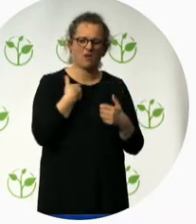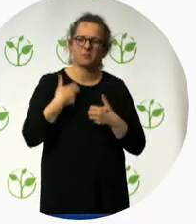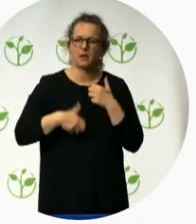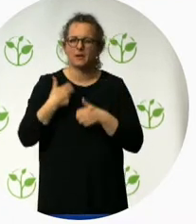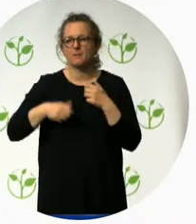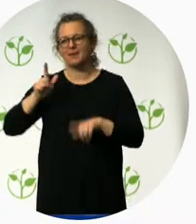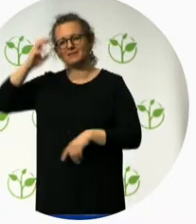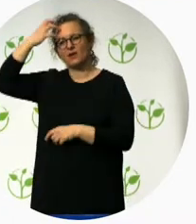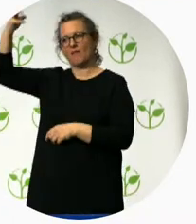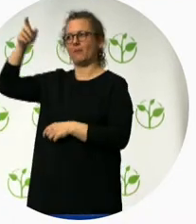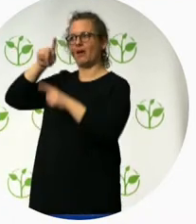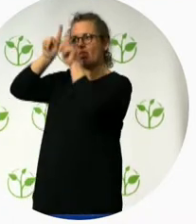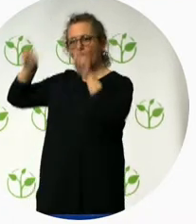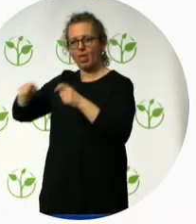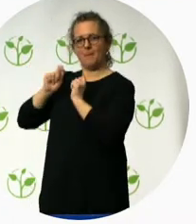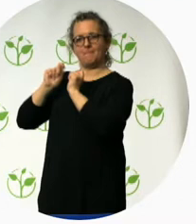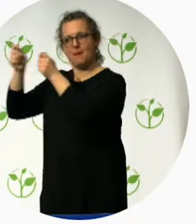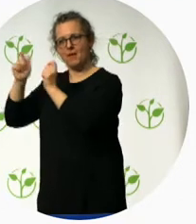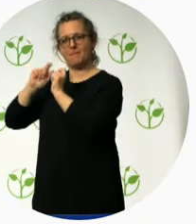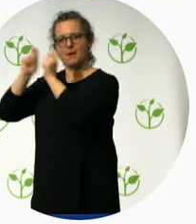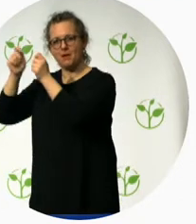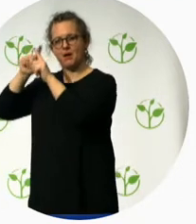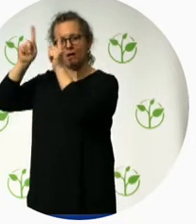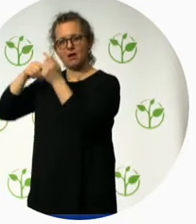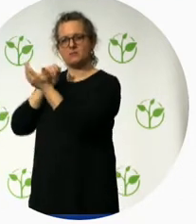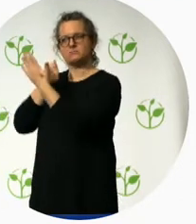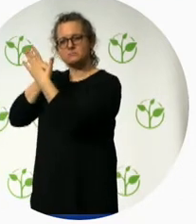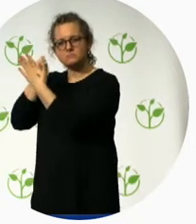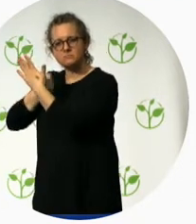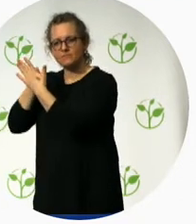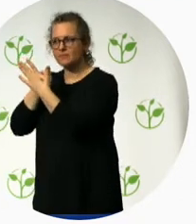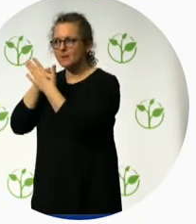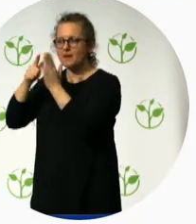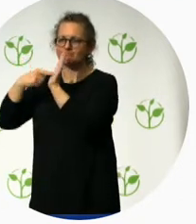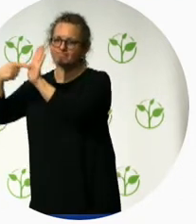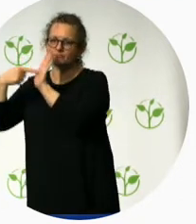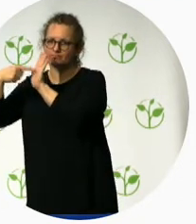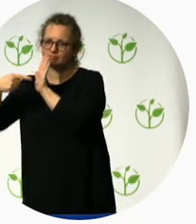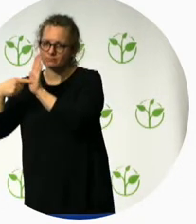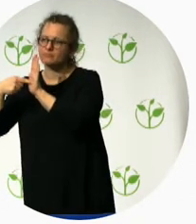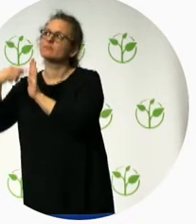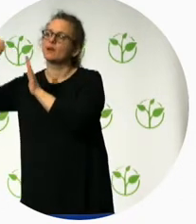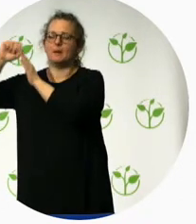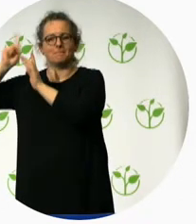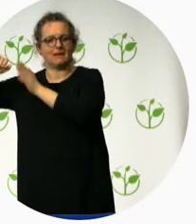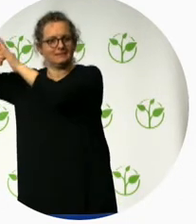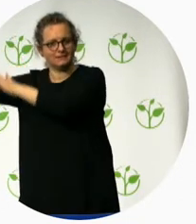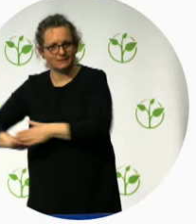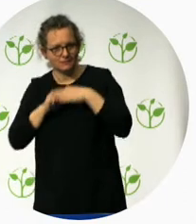inclusive proposal. They always ask for our support. And also,